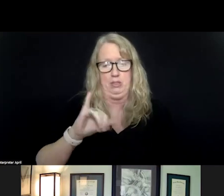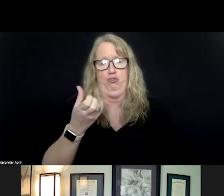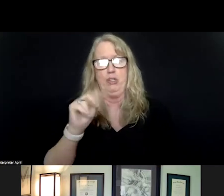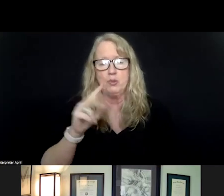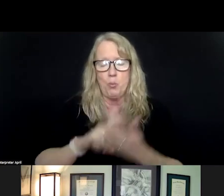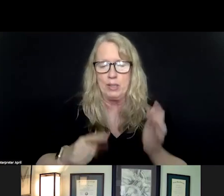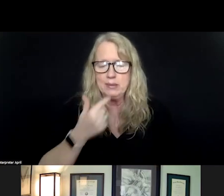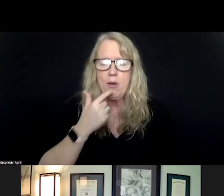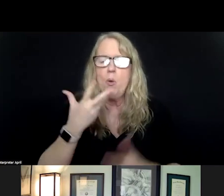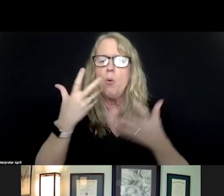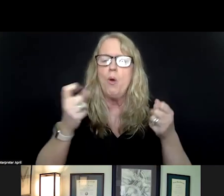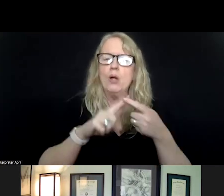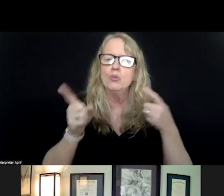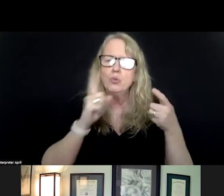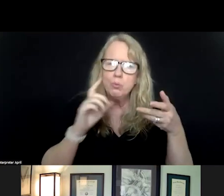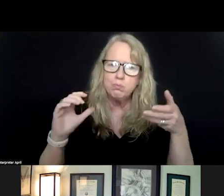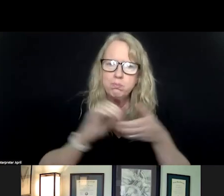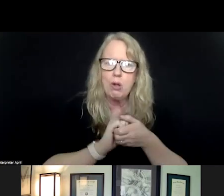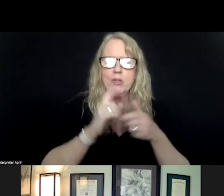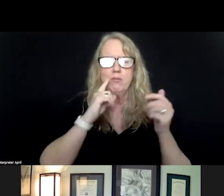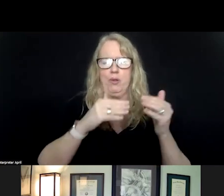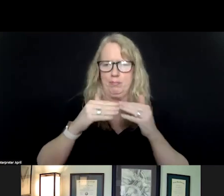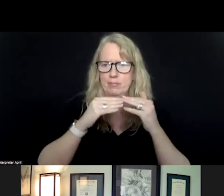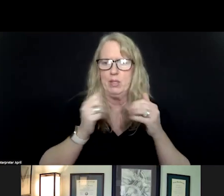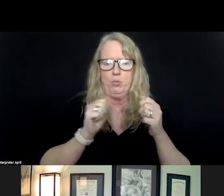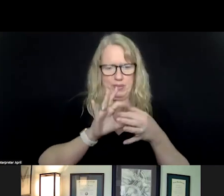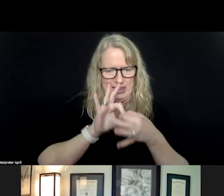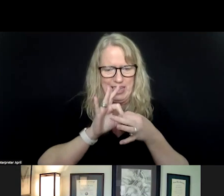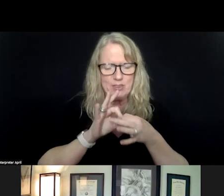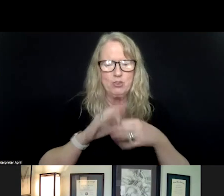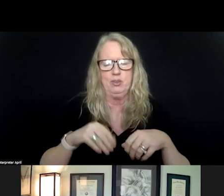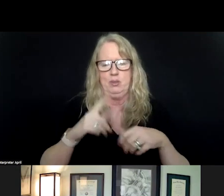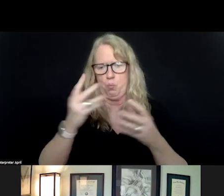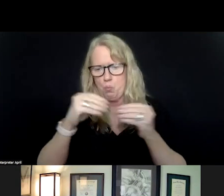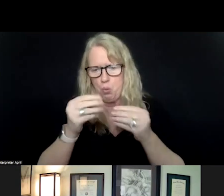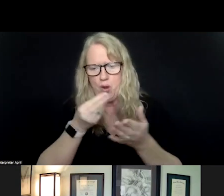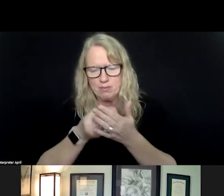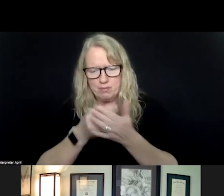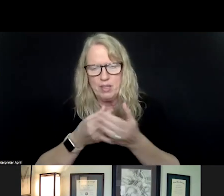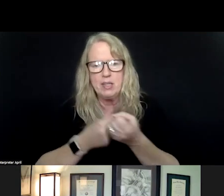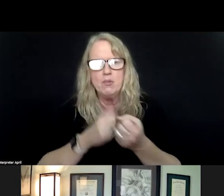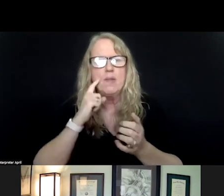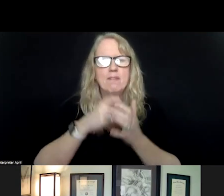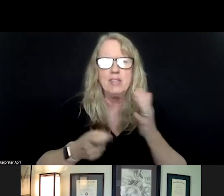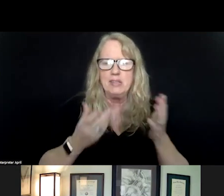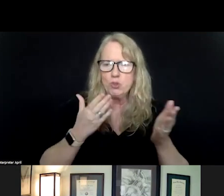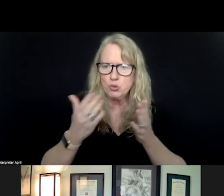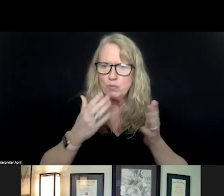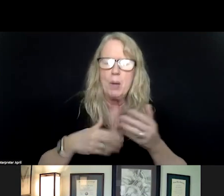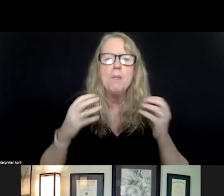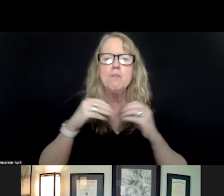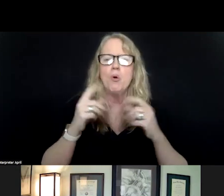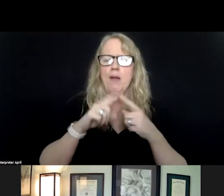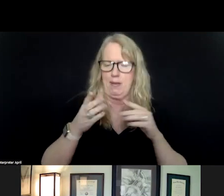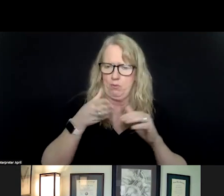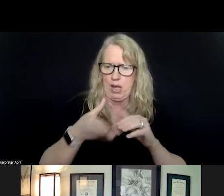We're looking to partner peer-based organizations through connections and looking to fund that more so on the fee-for-service side, looking at it more as kind of an aftercare